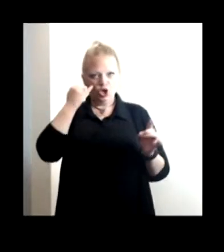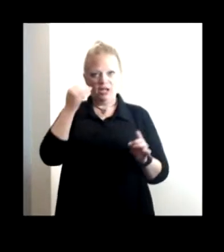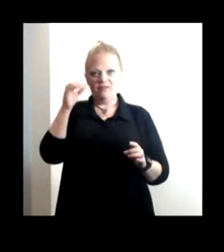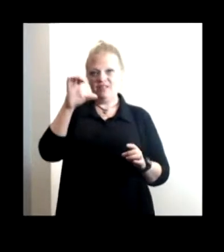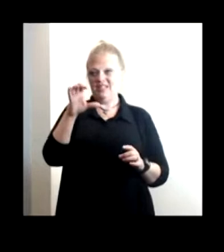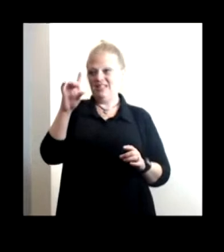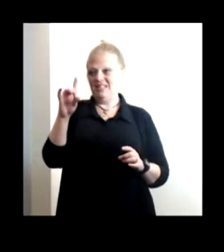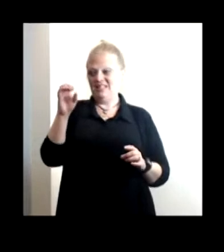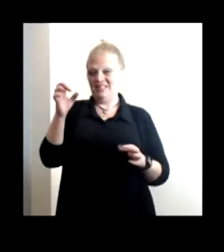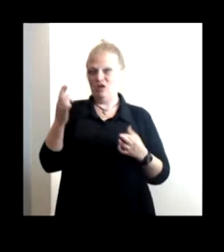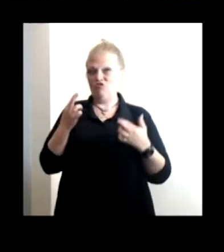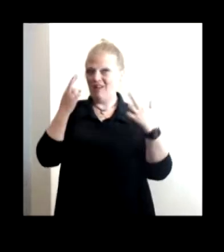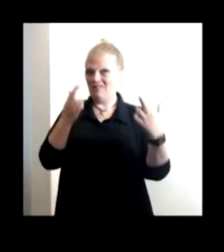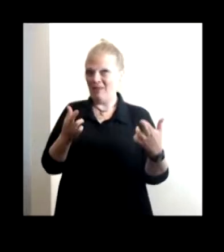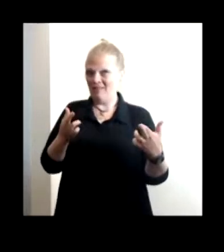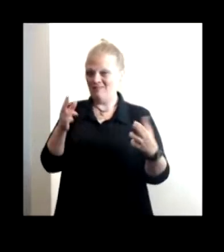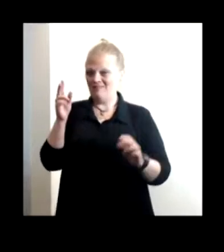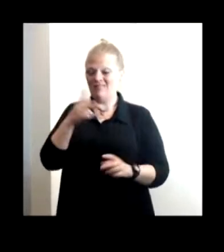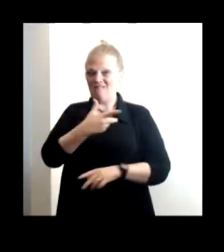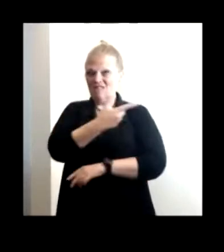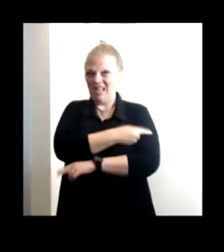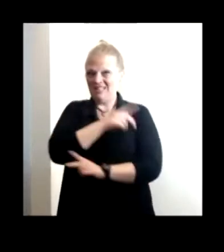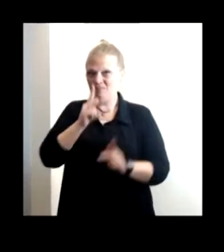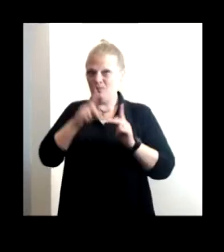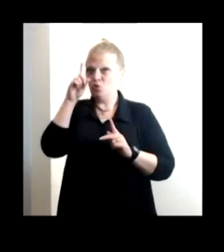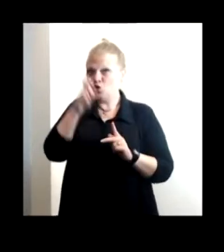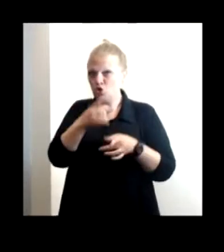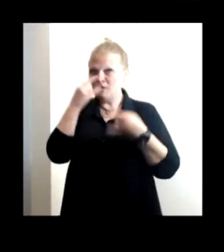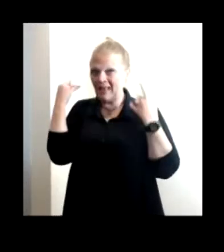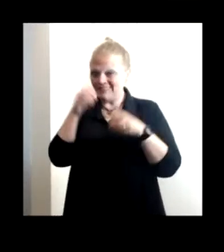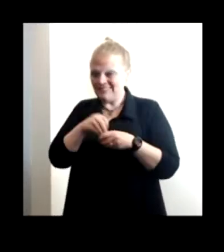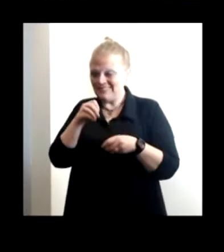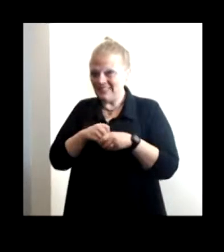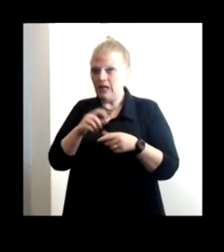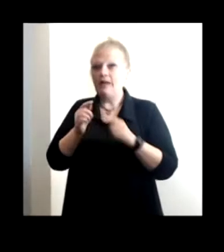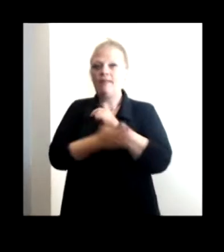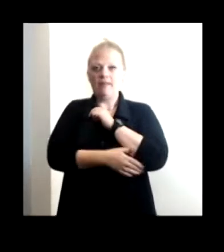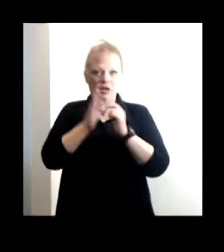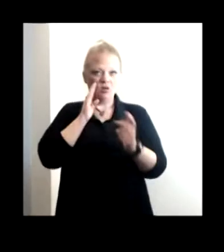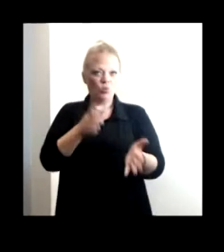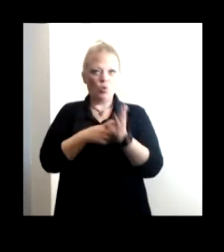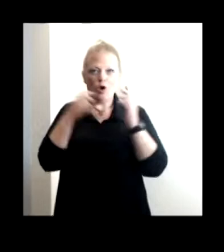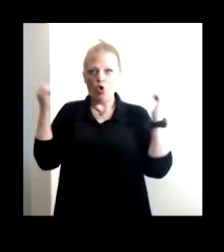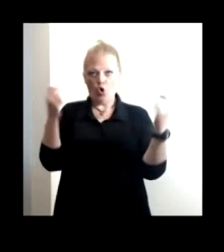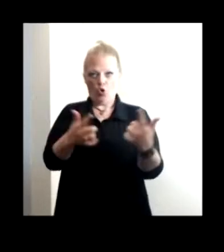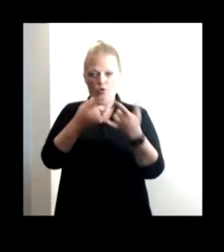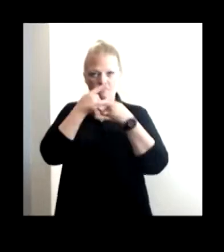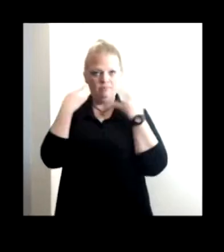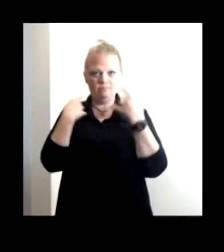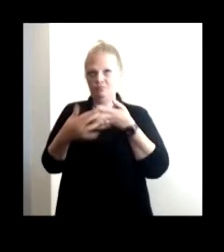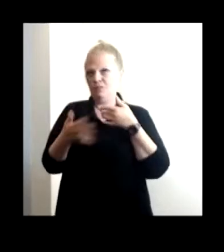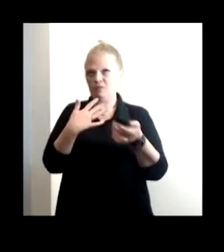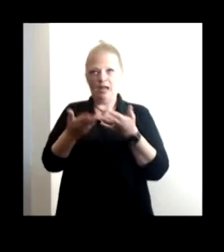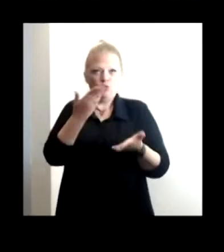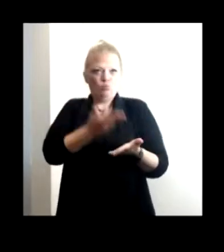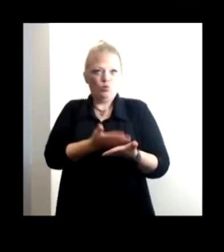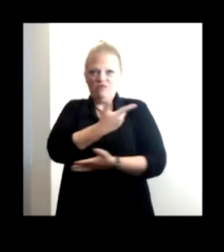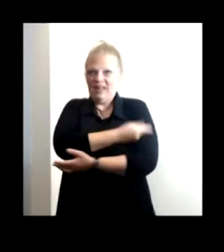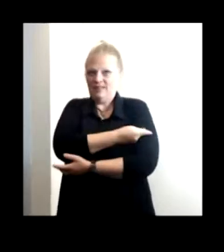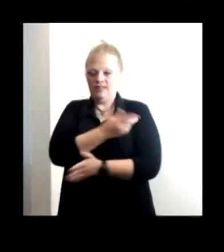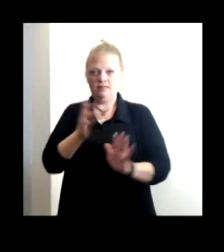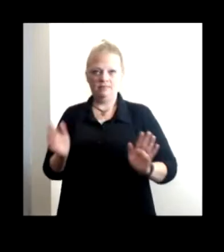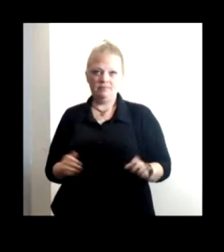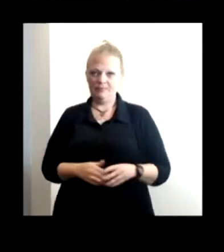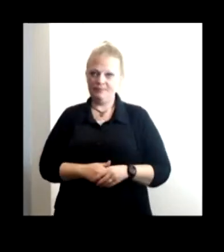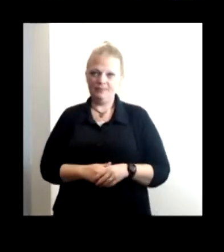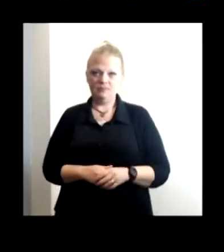CDC recommends vaccinated people should wear masks indoors, then the county will require all to wear a mask regardless of proof of vaccination